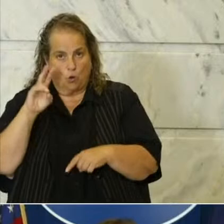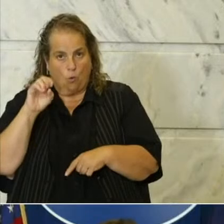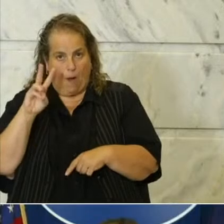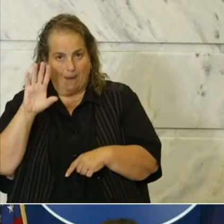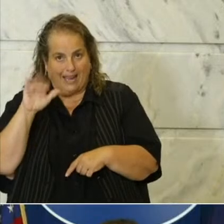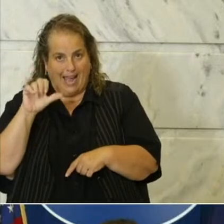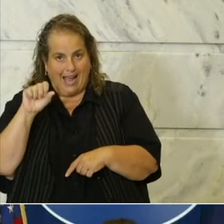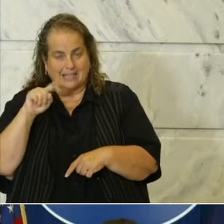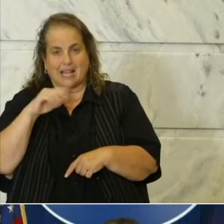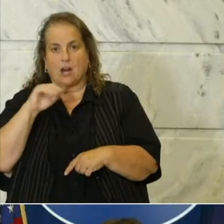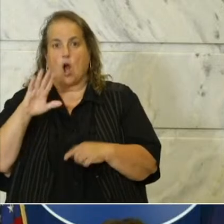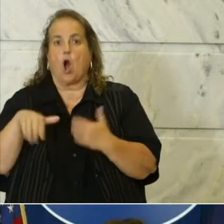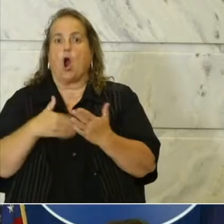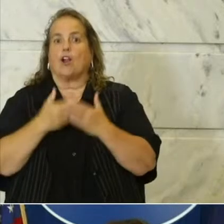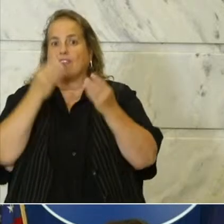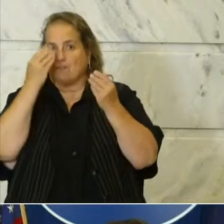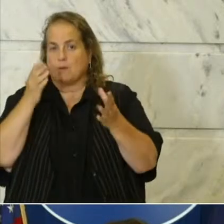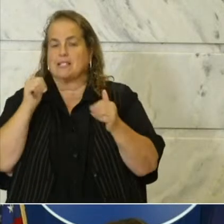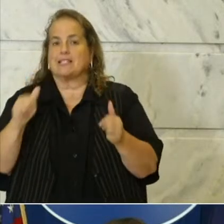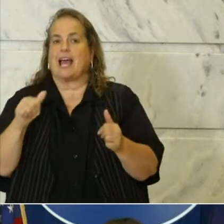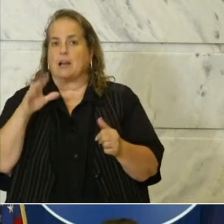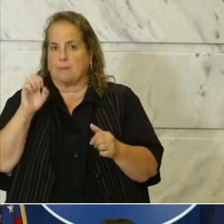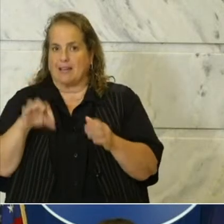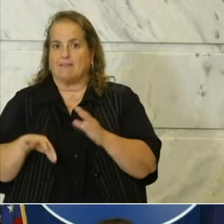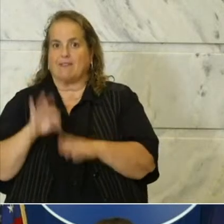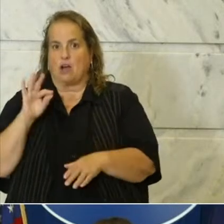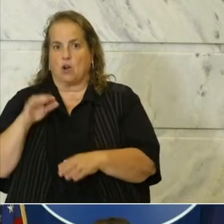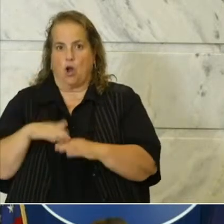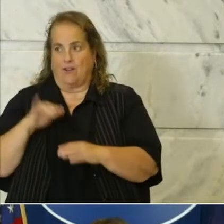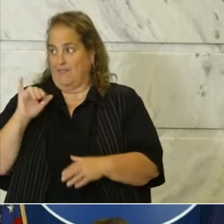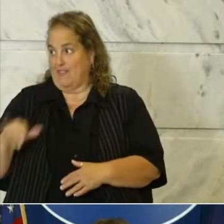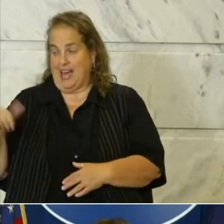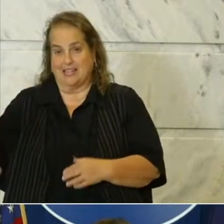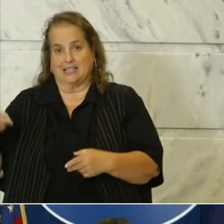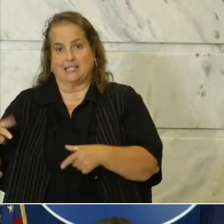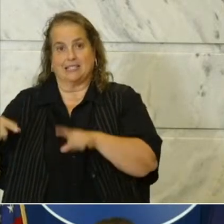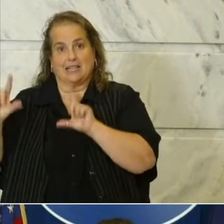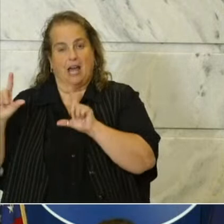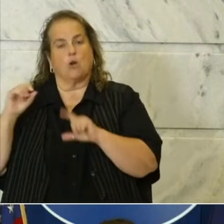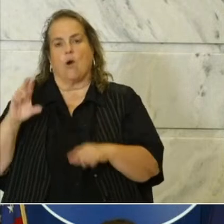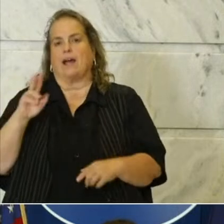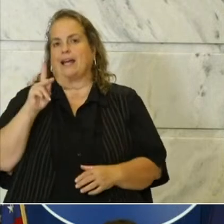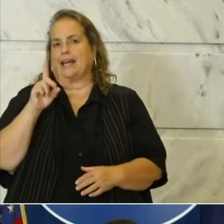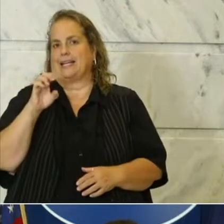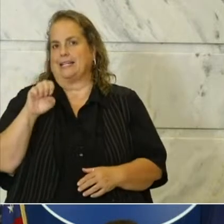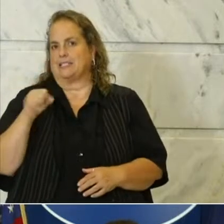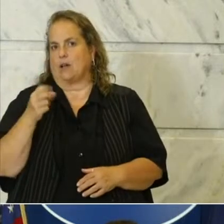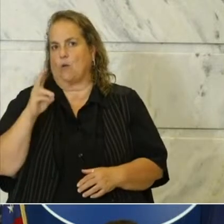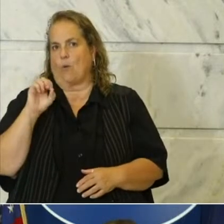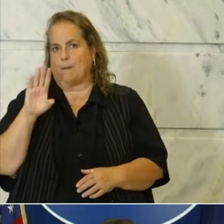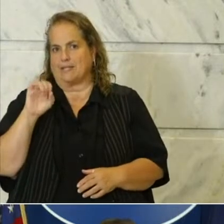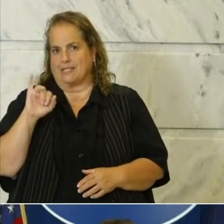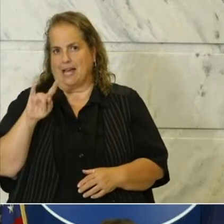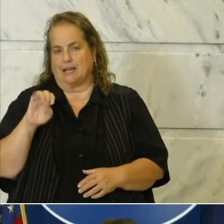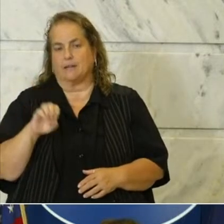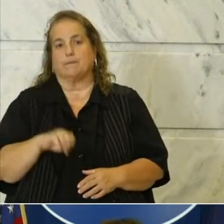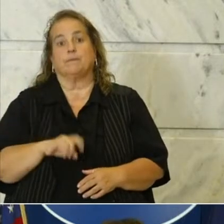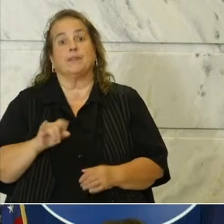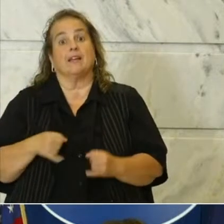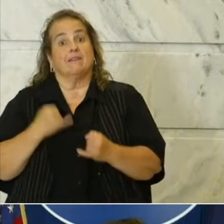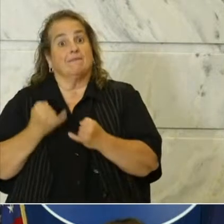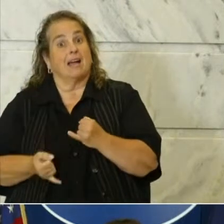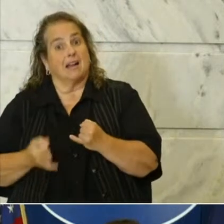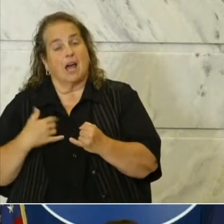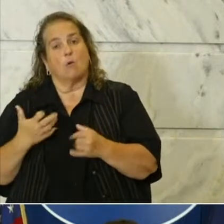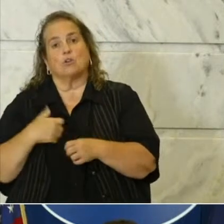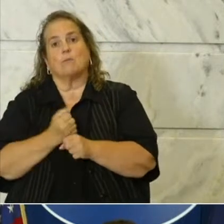of the information can be found on this slide or also on KDE's website. So finally, I want to make